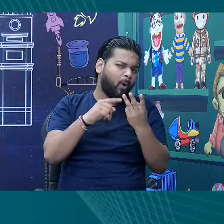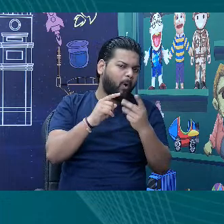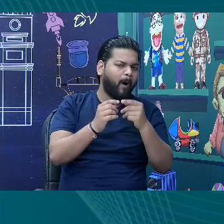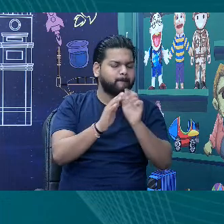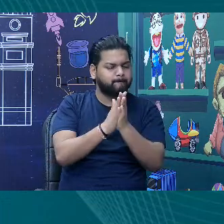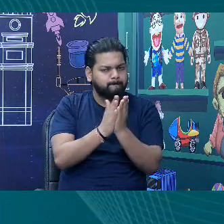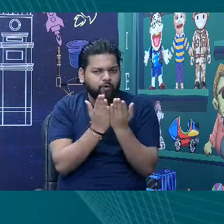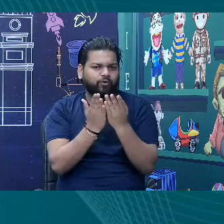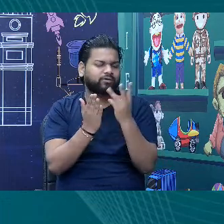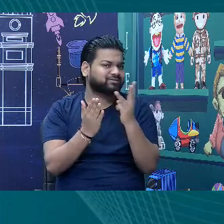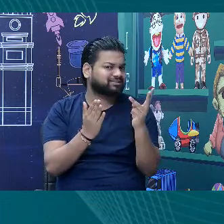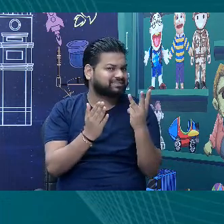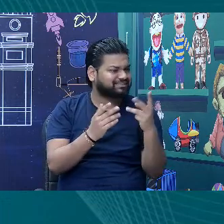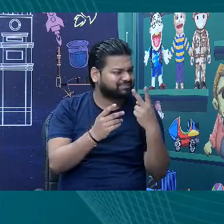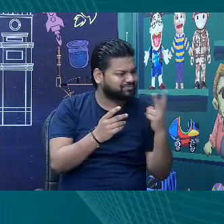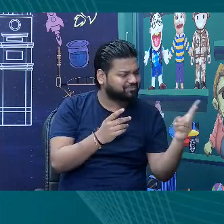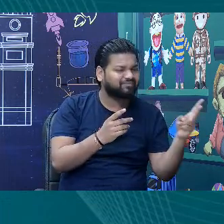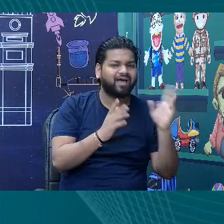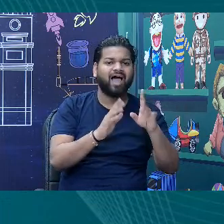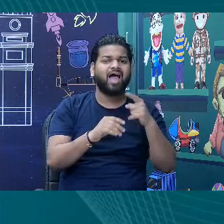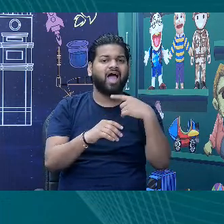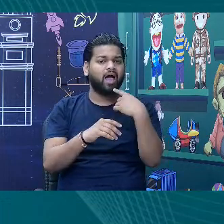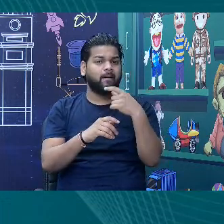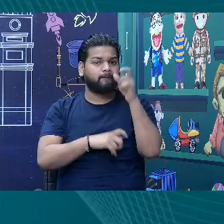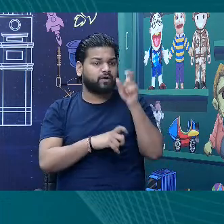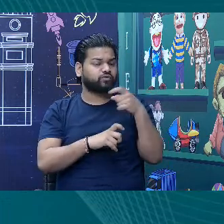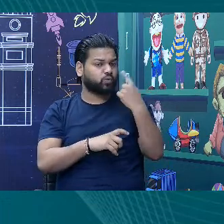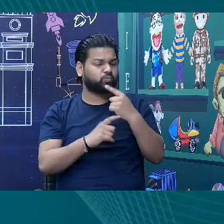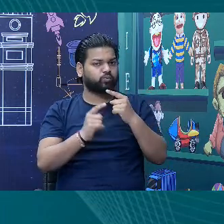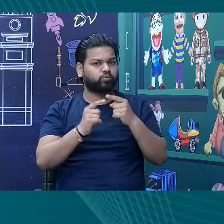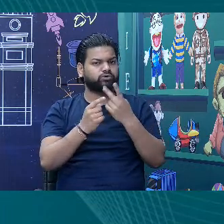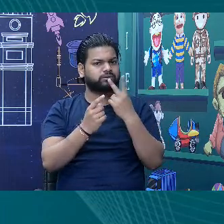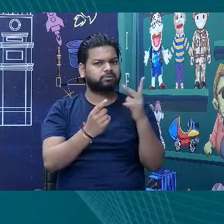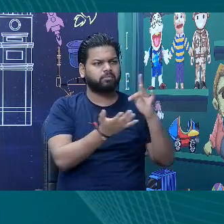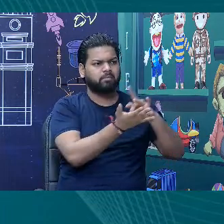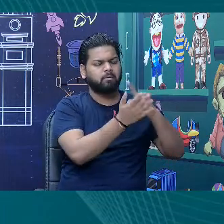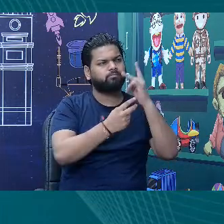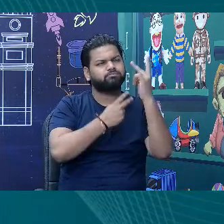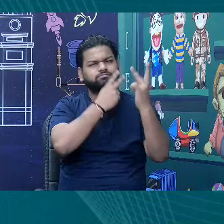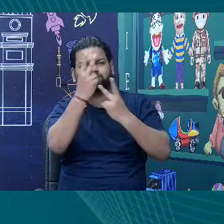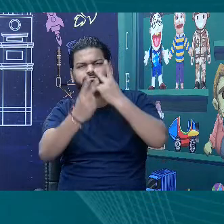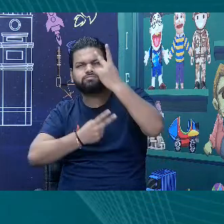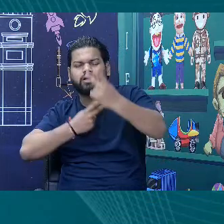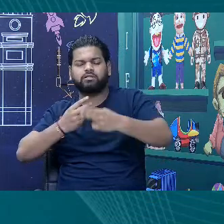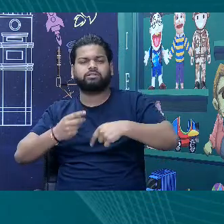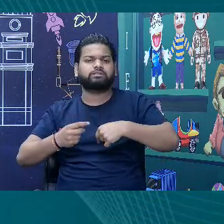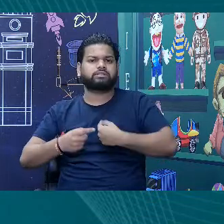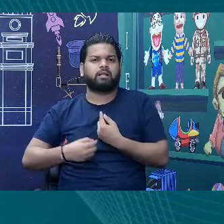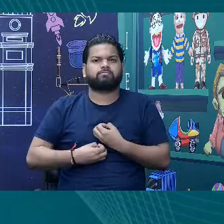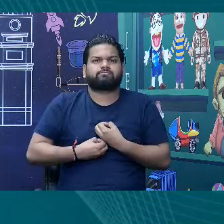by a traveler or simply documented experiences of a traveler. Right.